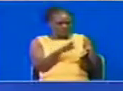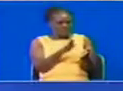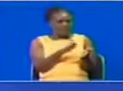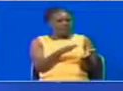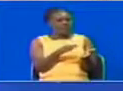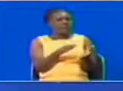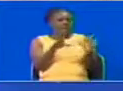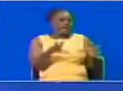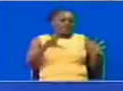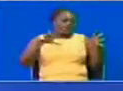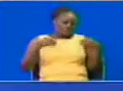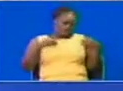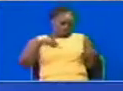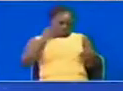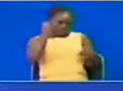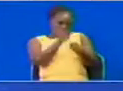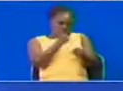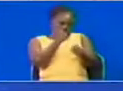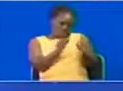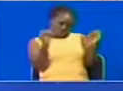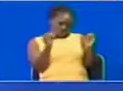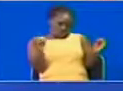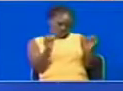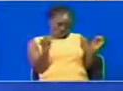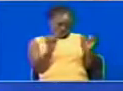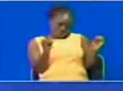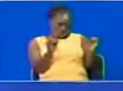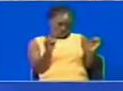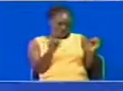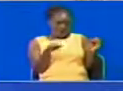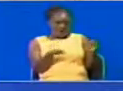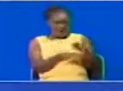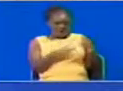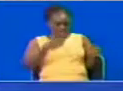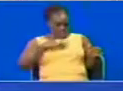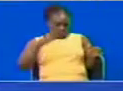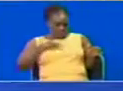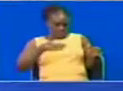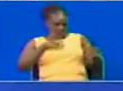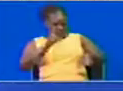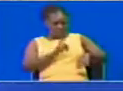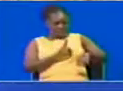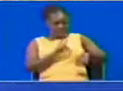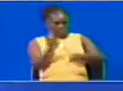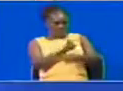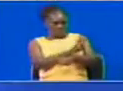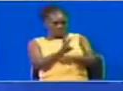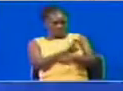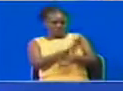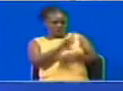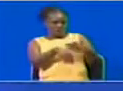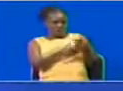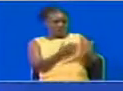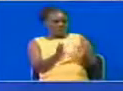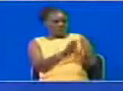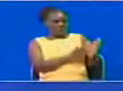publicly confessing we've not been watching. Under our watch, all this tragedy